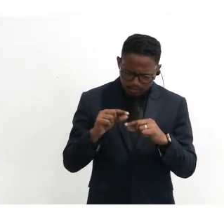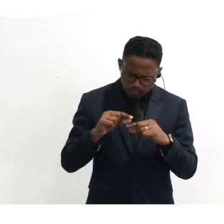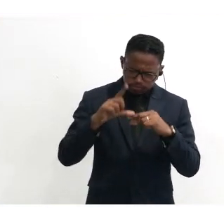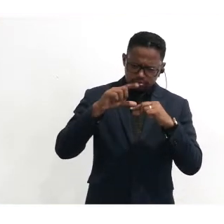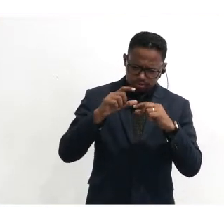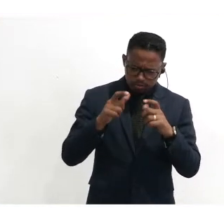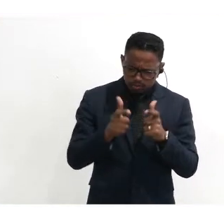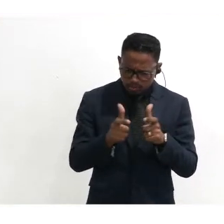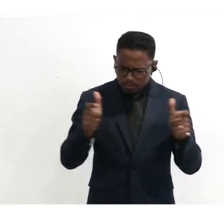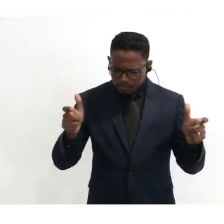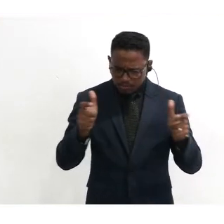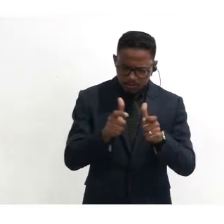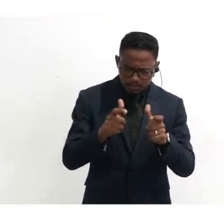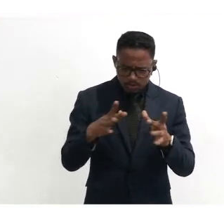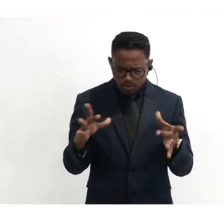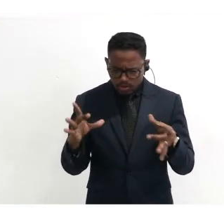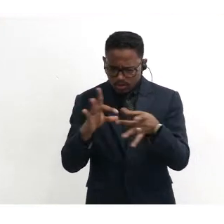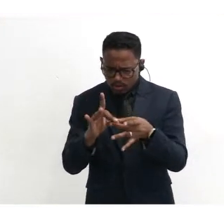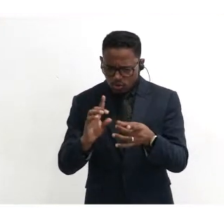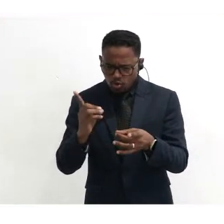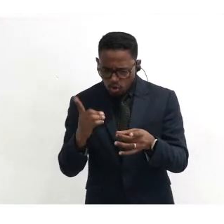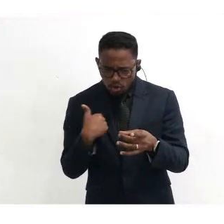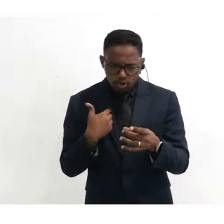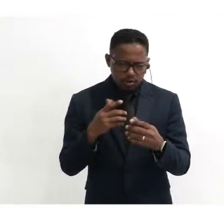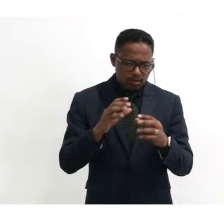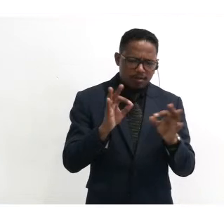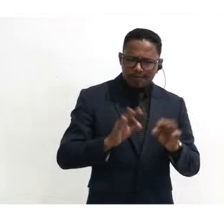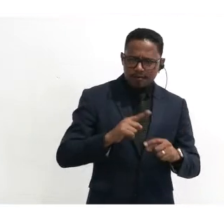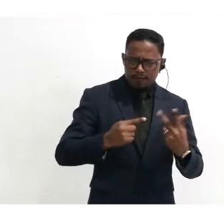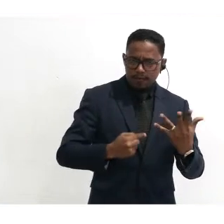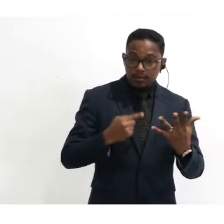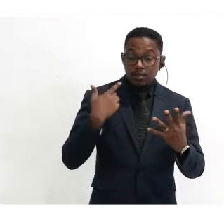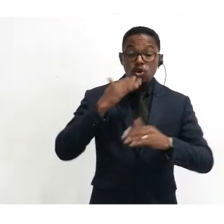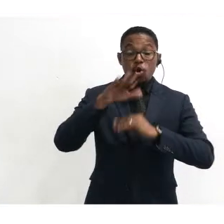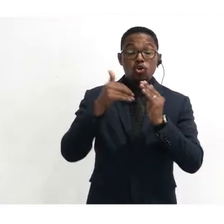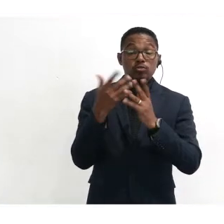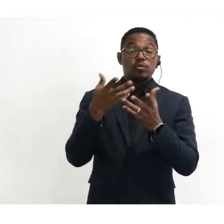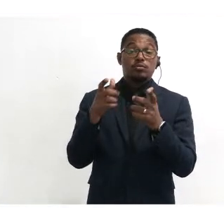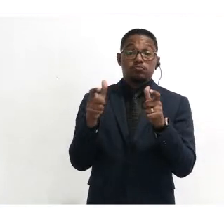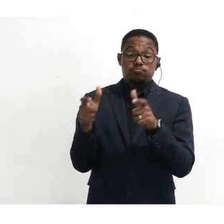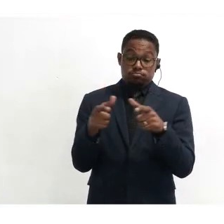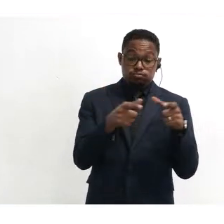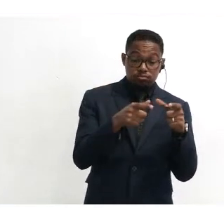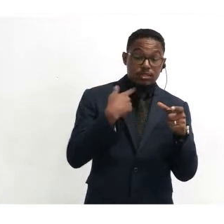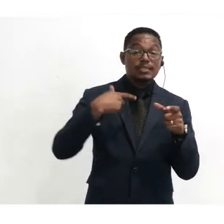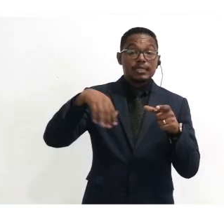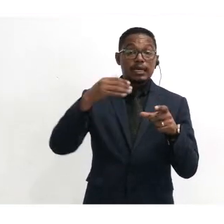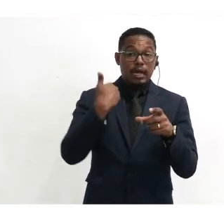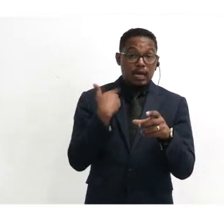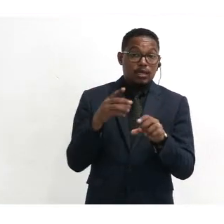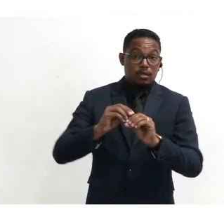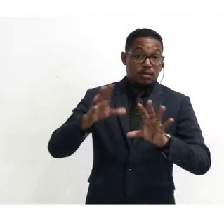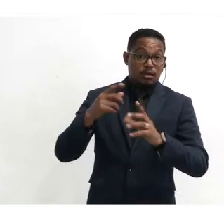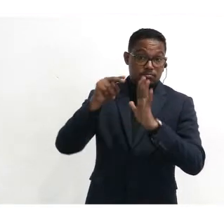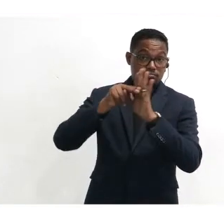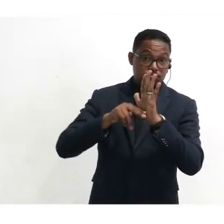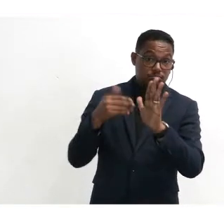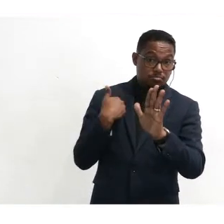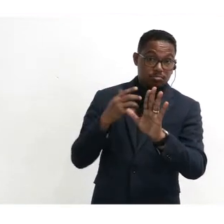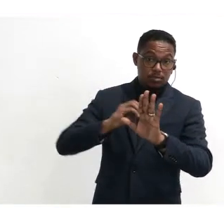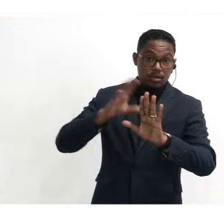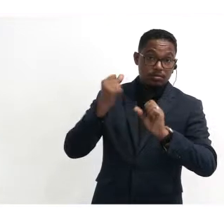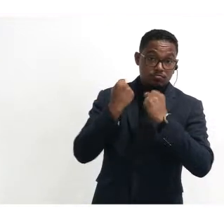size. So for all standardized packages, those exist, and there's lots and lots of them.